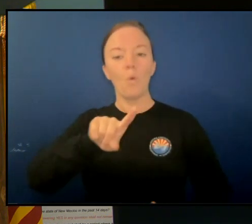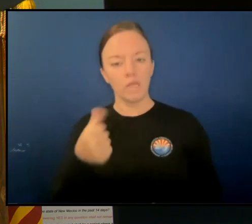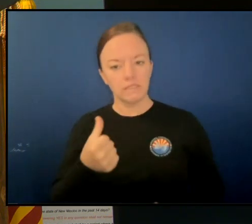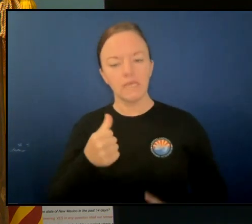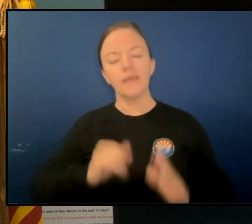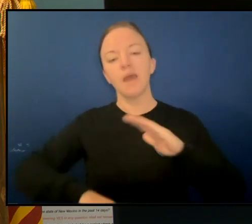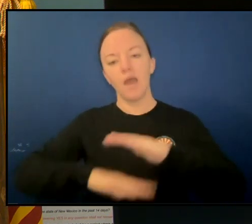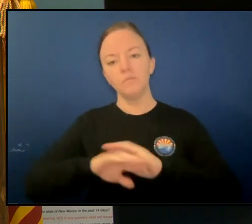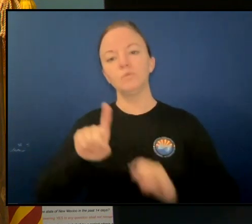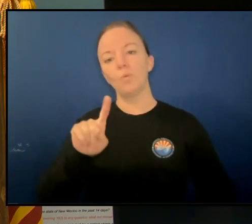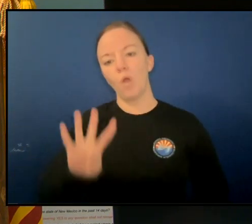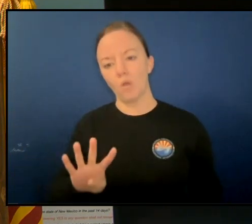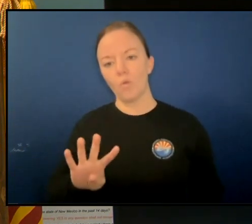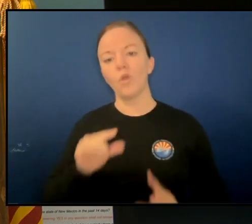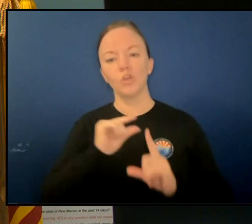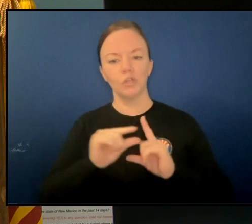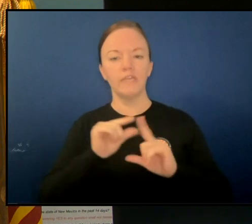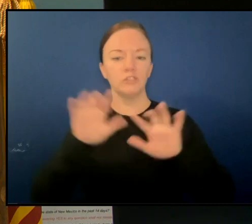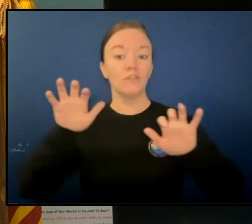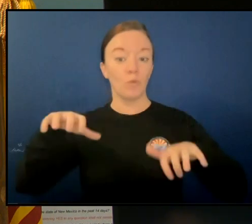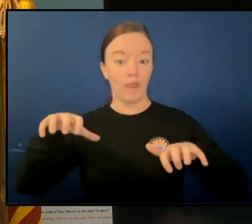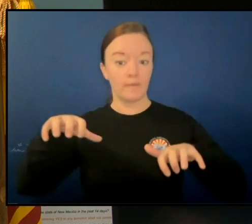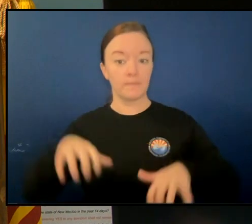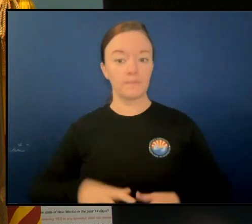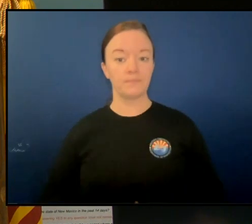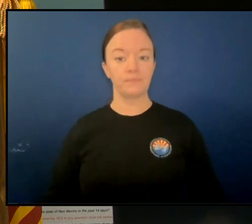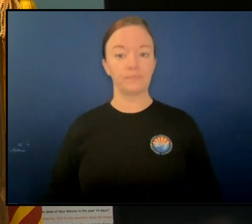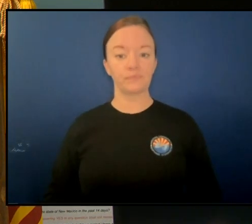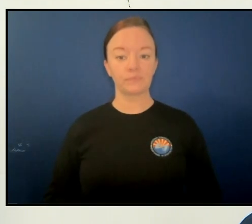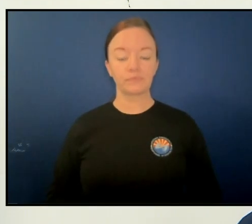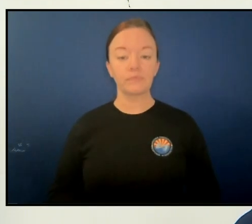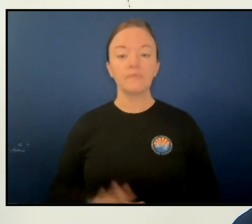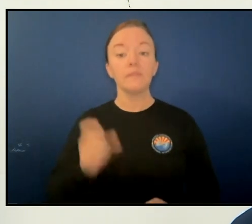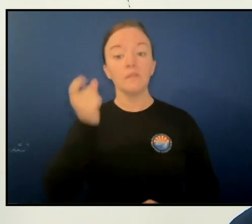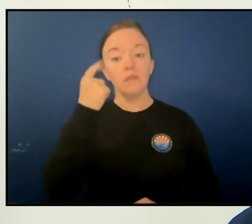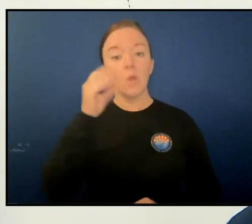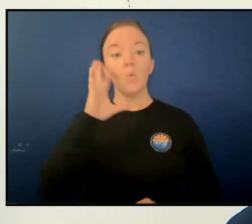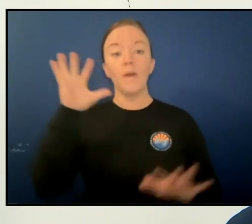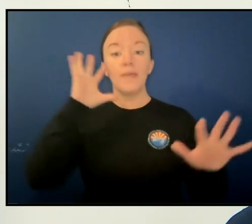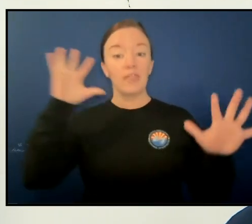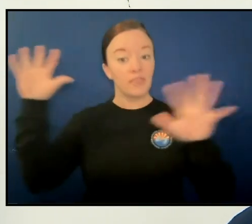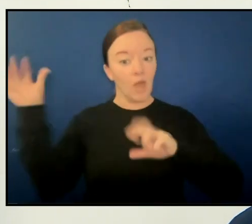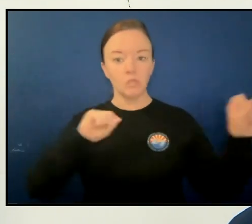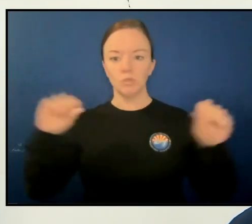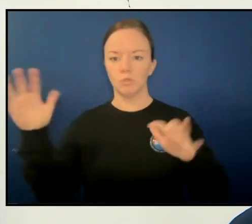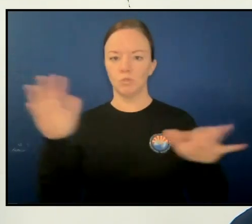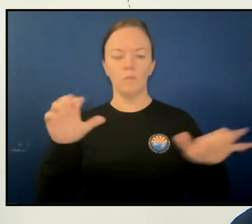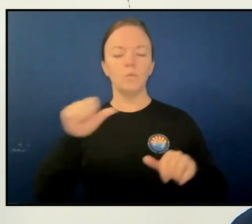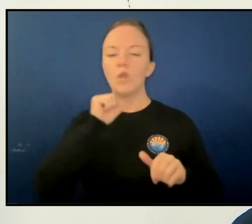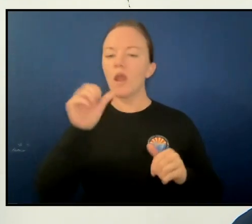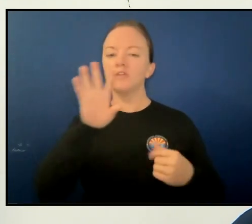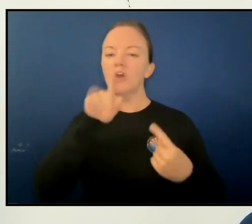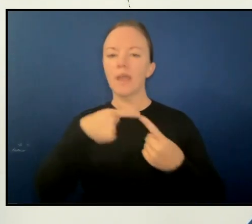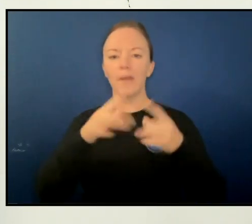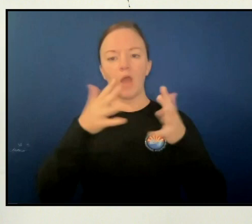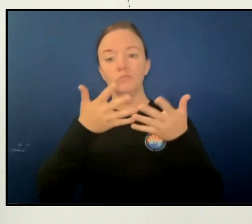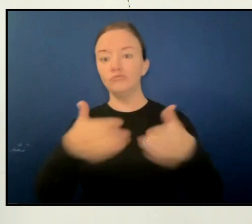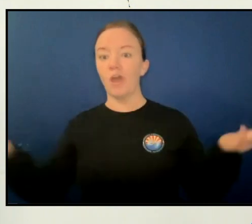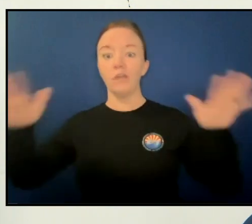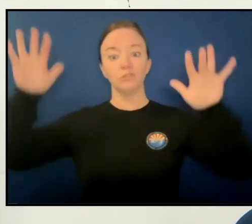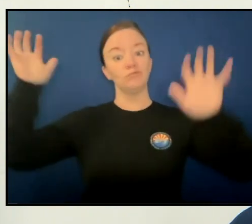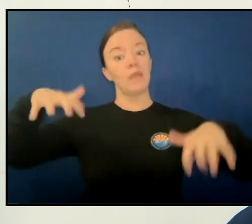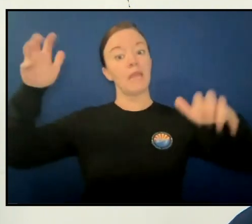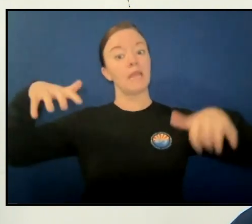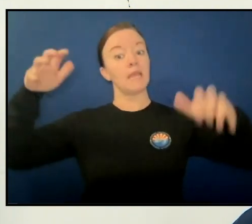of rainfall. Now, these are going to be thunderstorms. We're not talking widespread rainfall. We're talking scattered thunderstorms